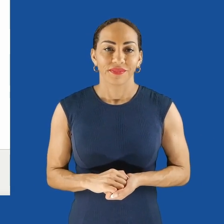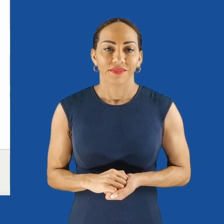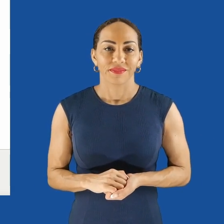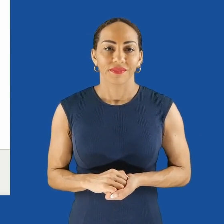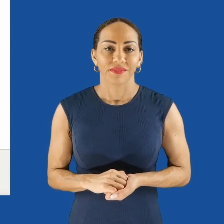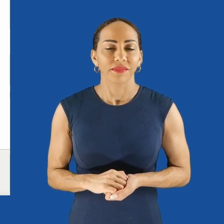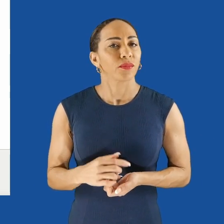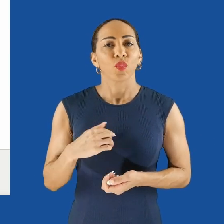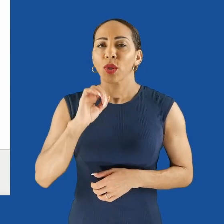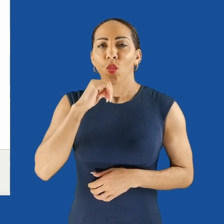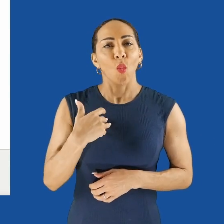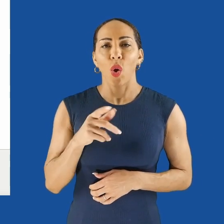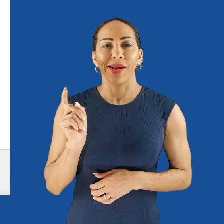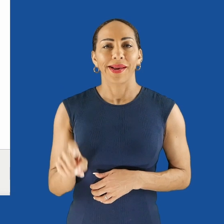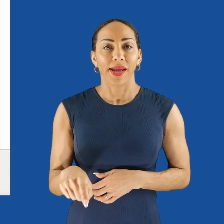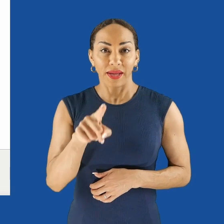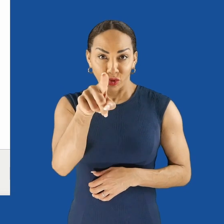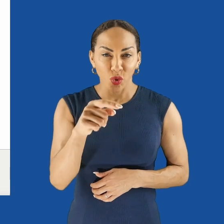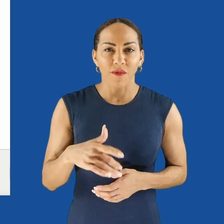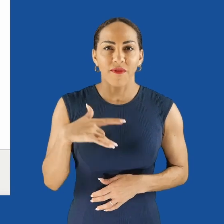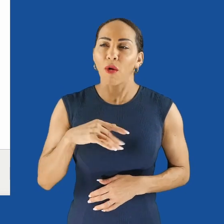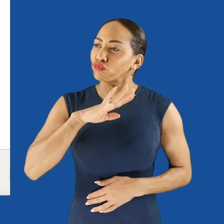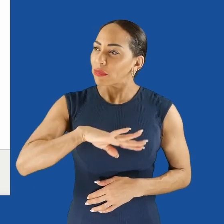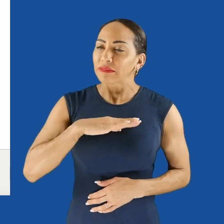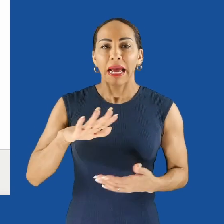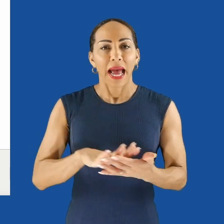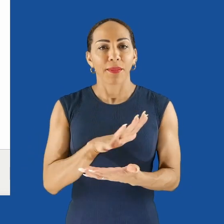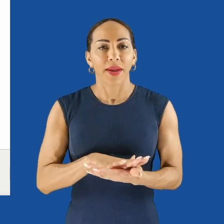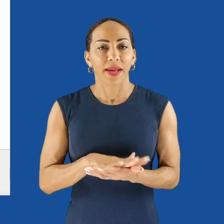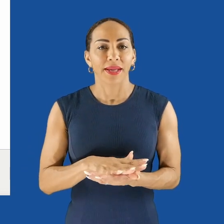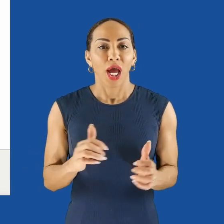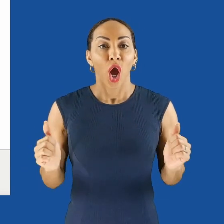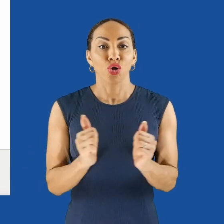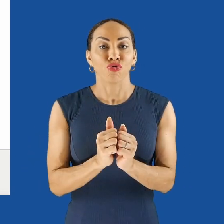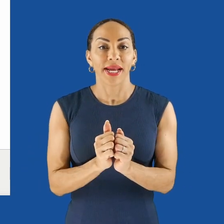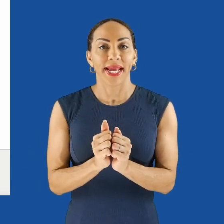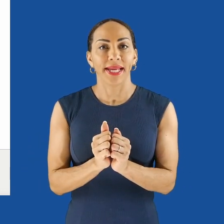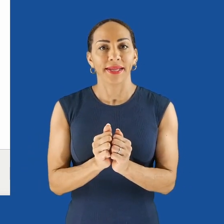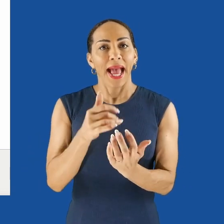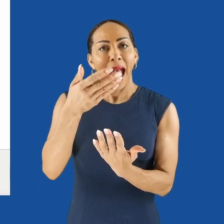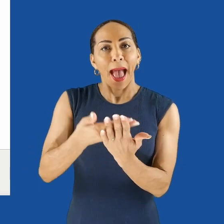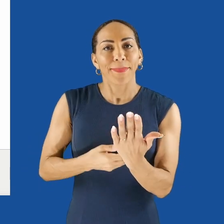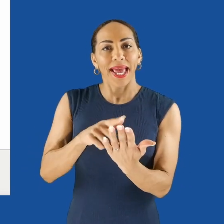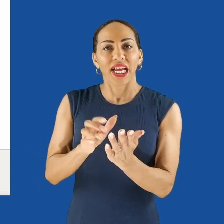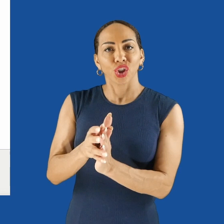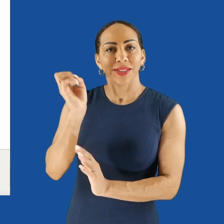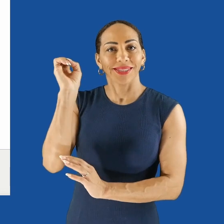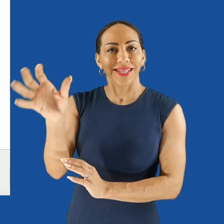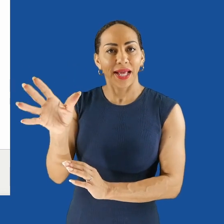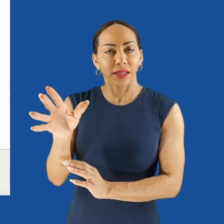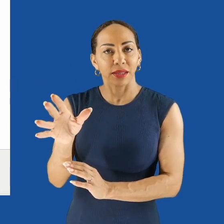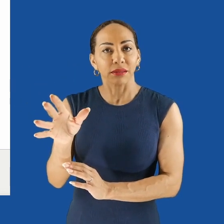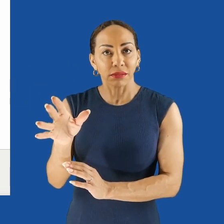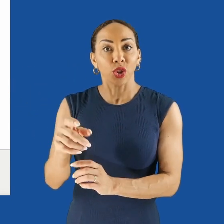And then we're not going to press this button, but if you're happy with it, you would press agree and send application. After you've